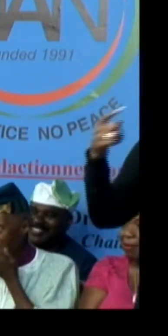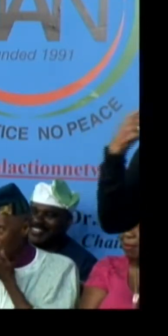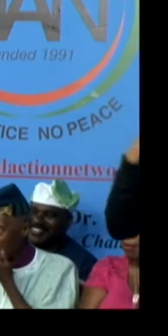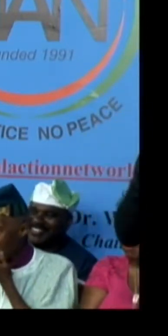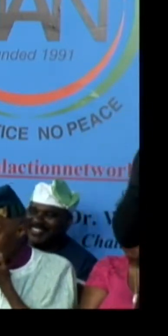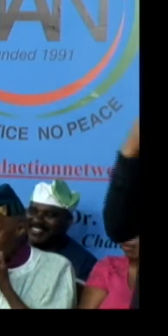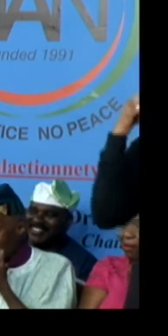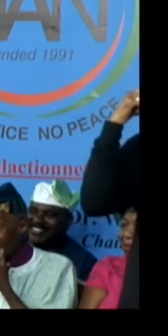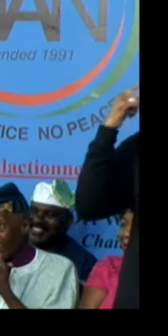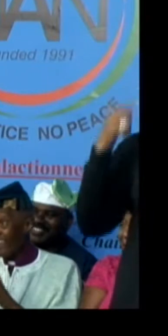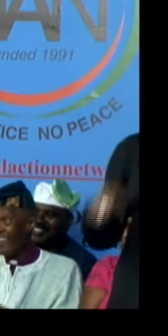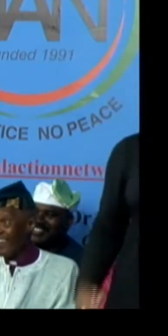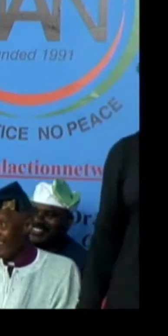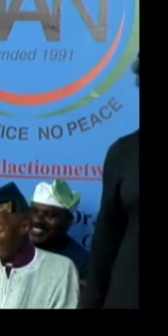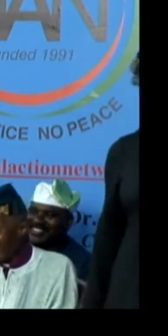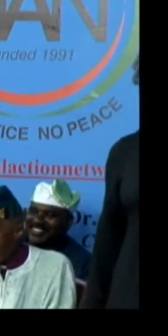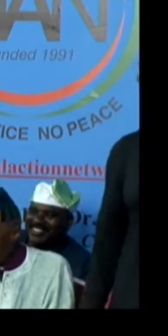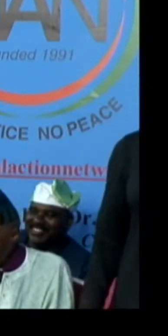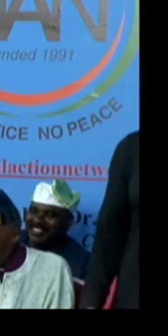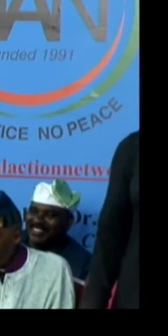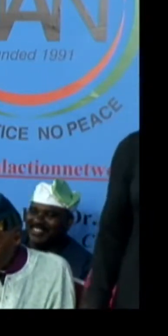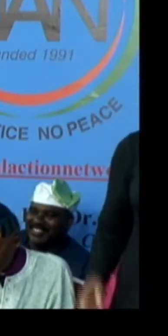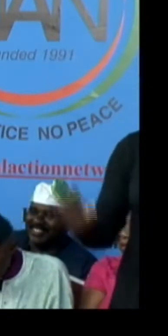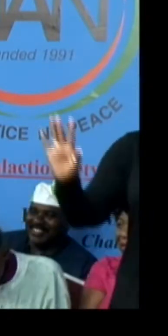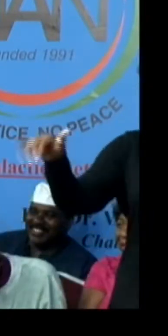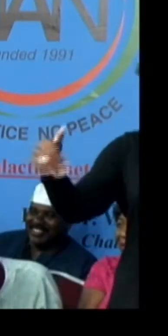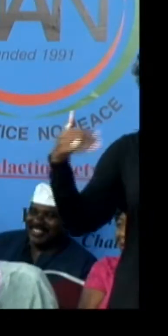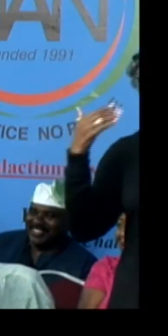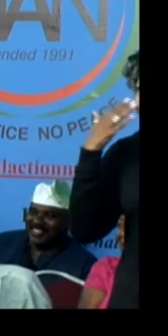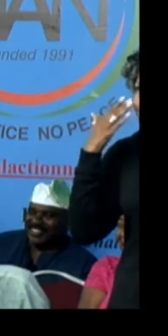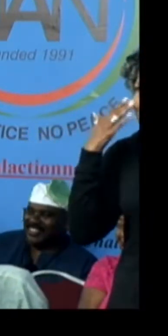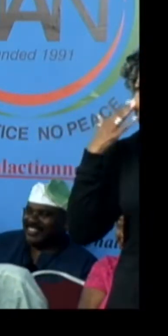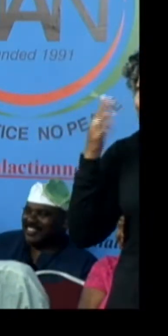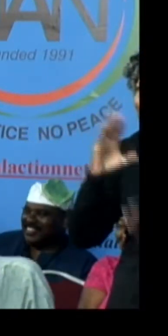a 6'5", 300-pound man down the block.